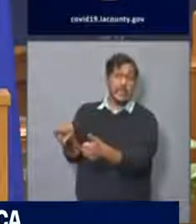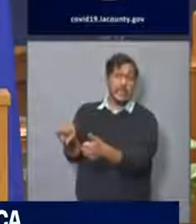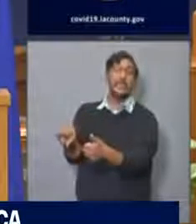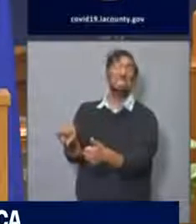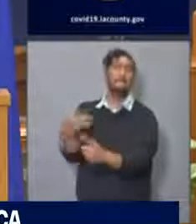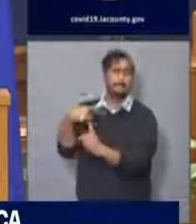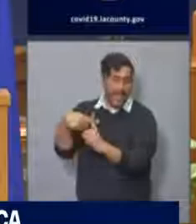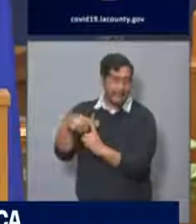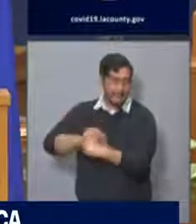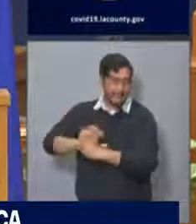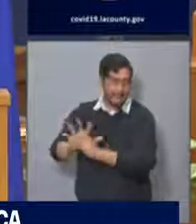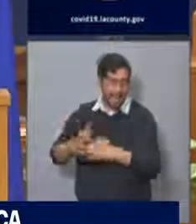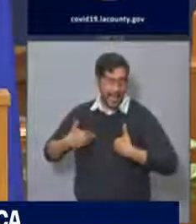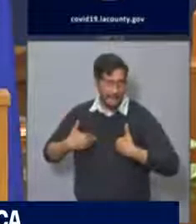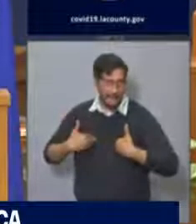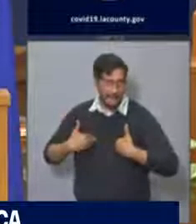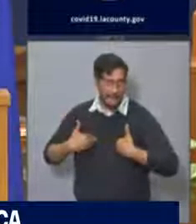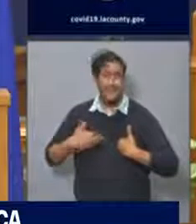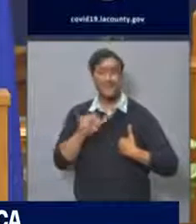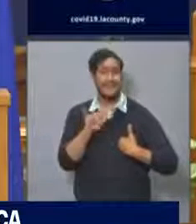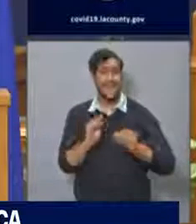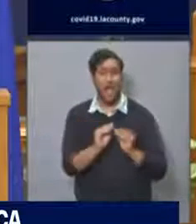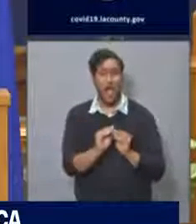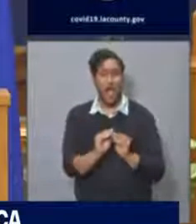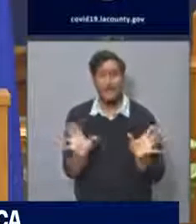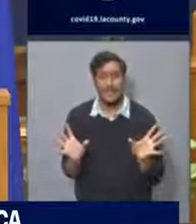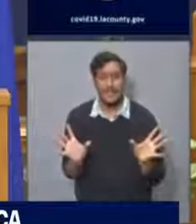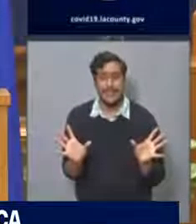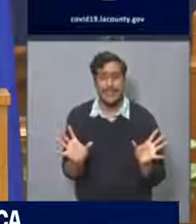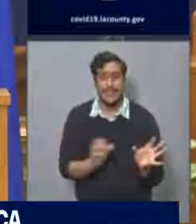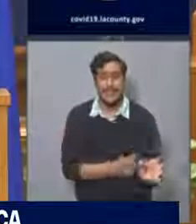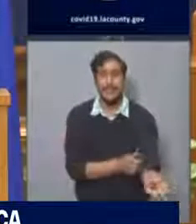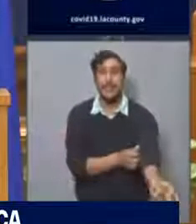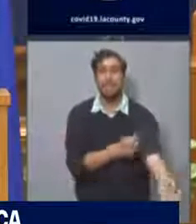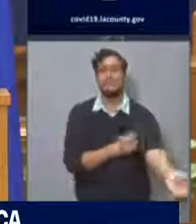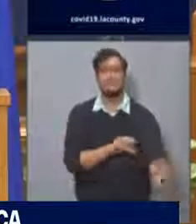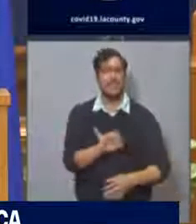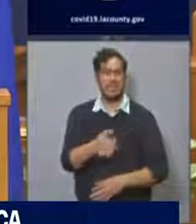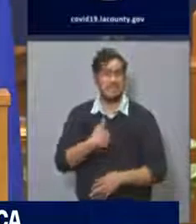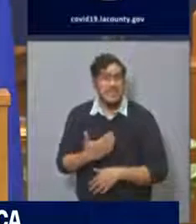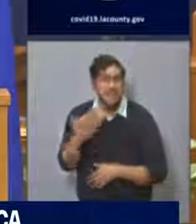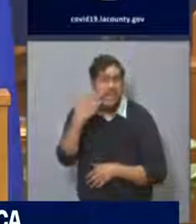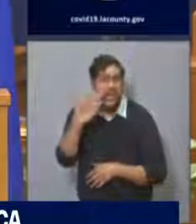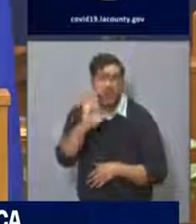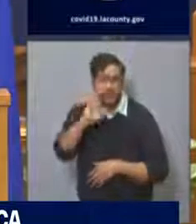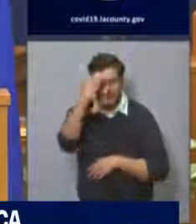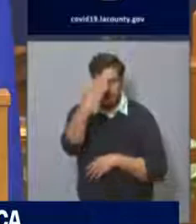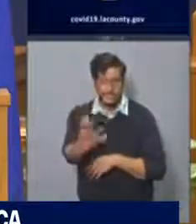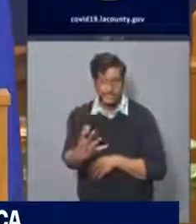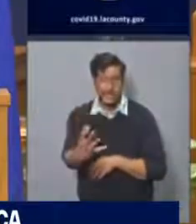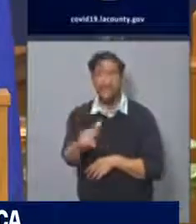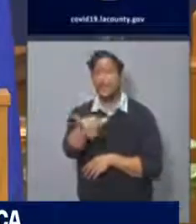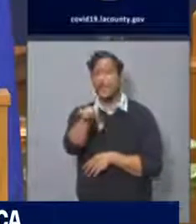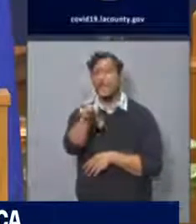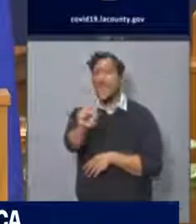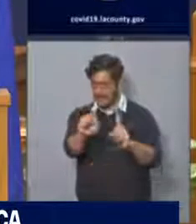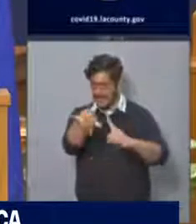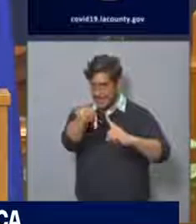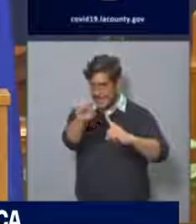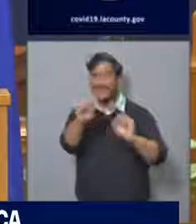positive. I do want to provide the things I do know I can assure you of is that, yes, there is transmission